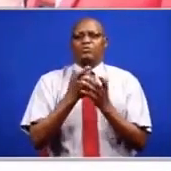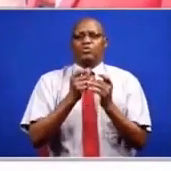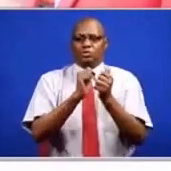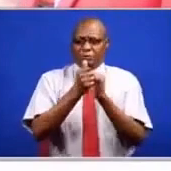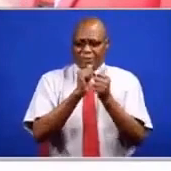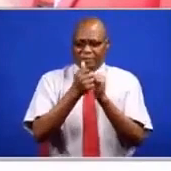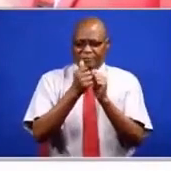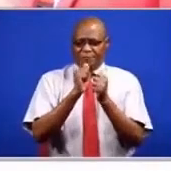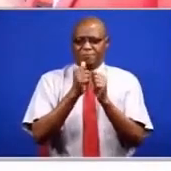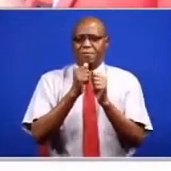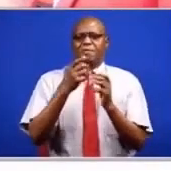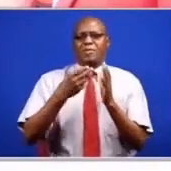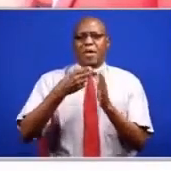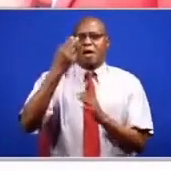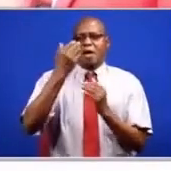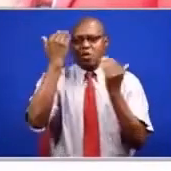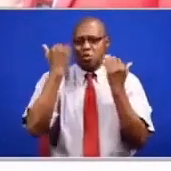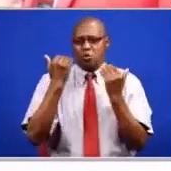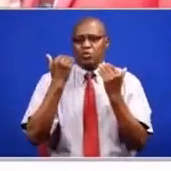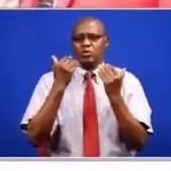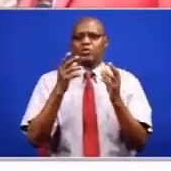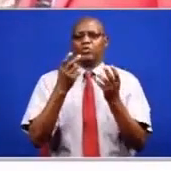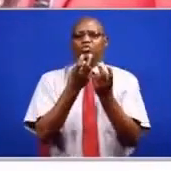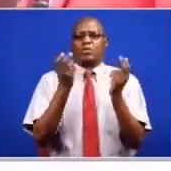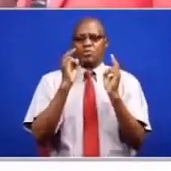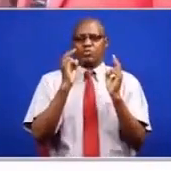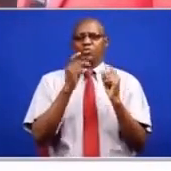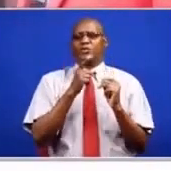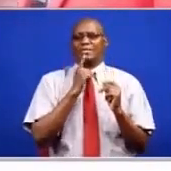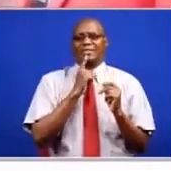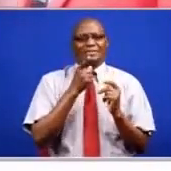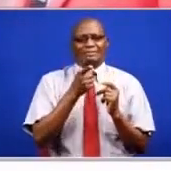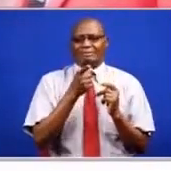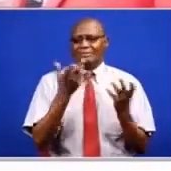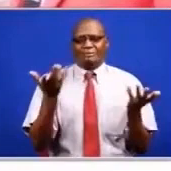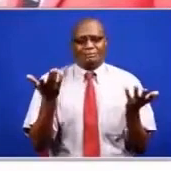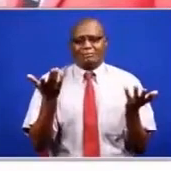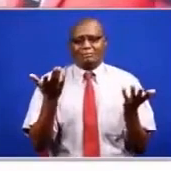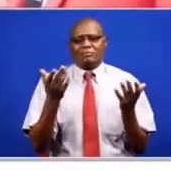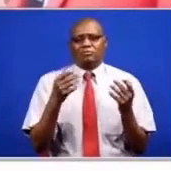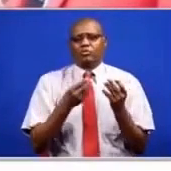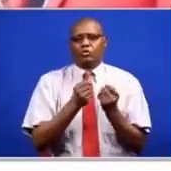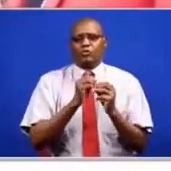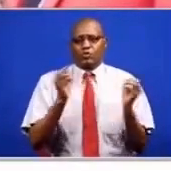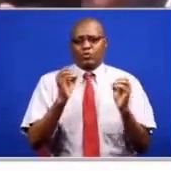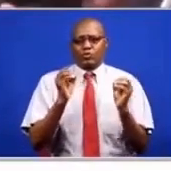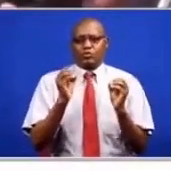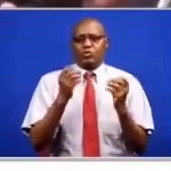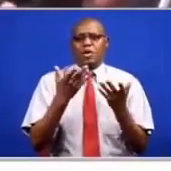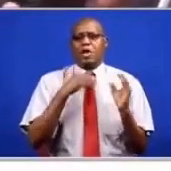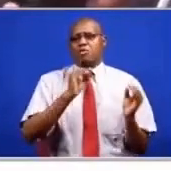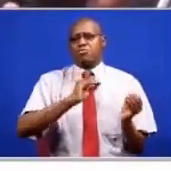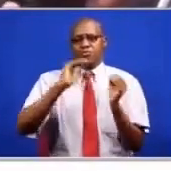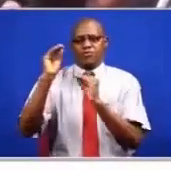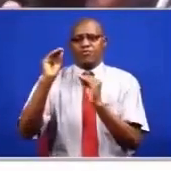by both the High Court and the IBC Tribunal have been futile, and he now hopes the apex court will turn his fate around and have him